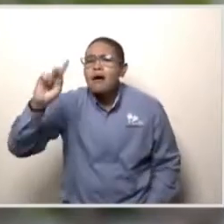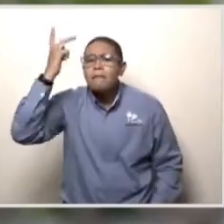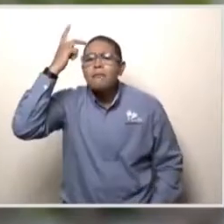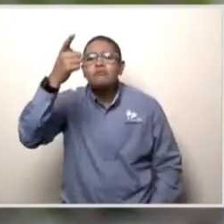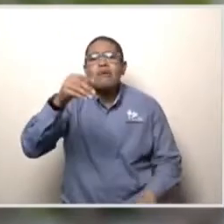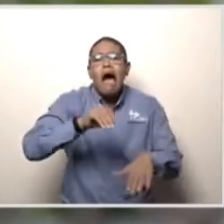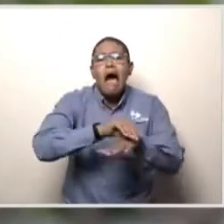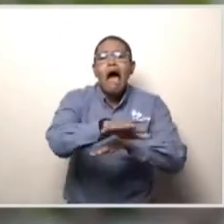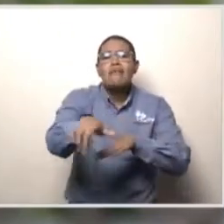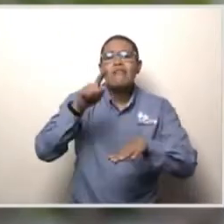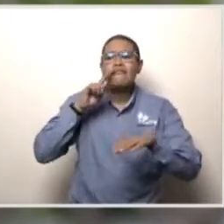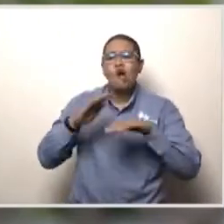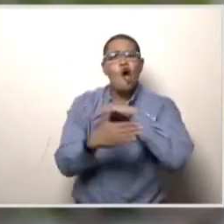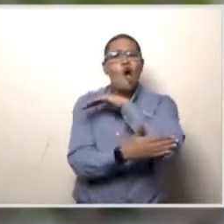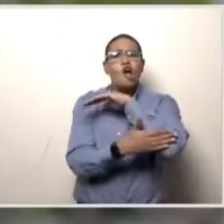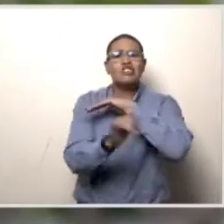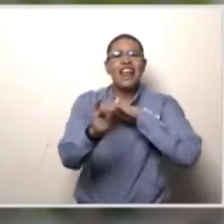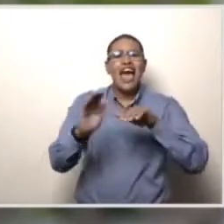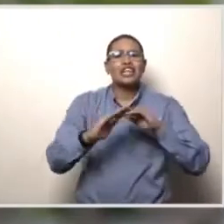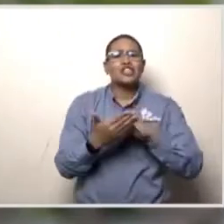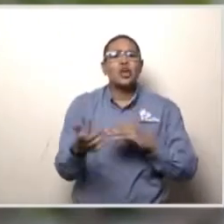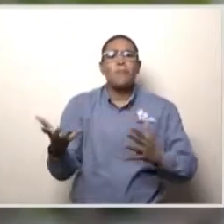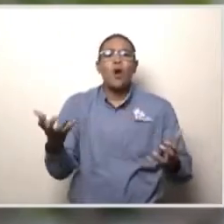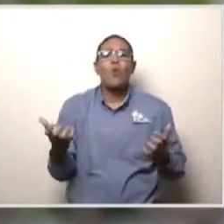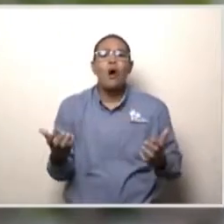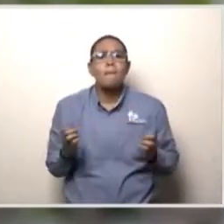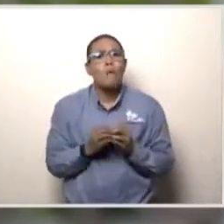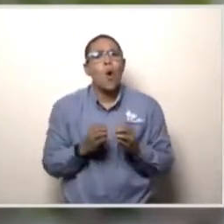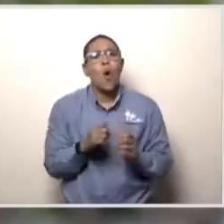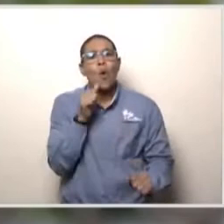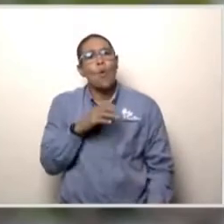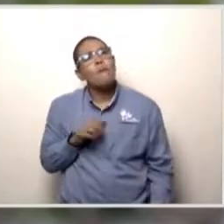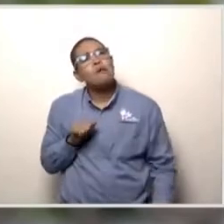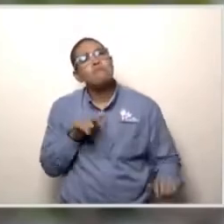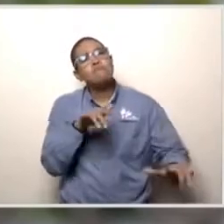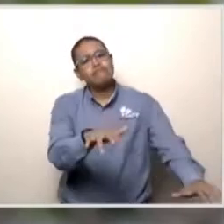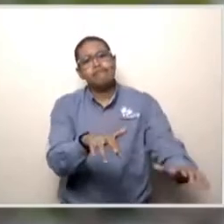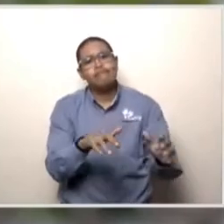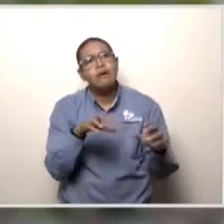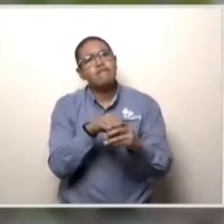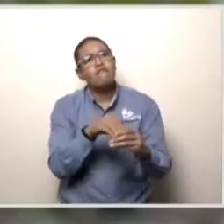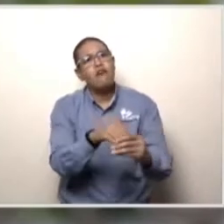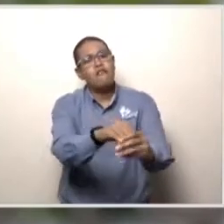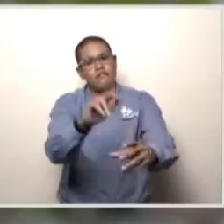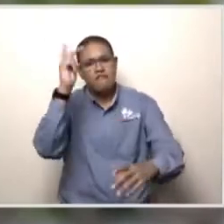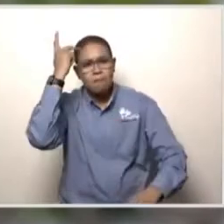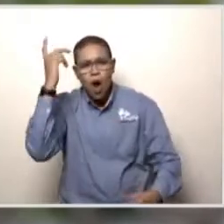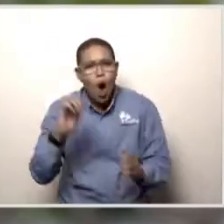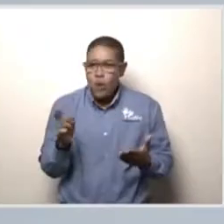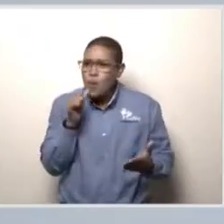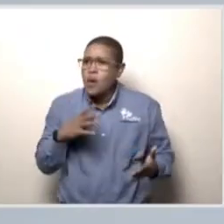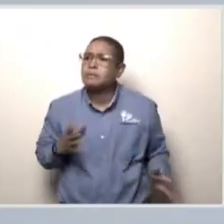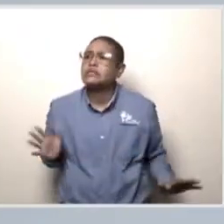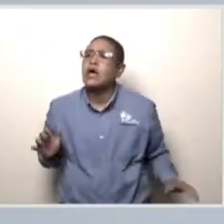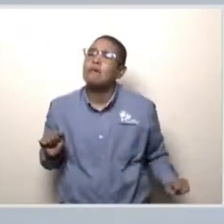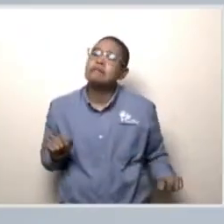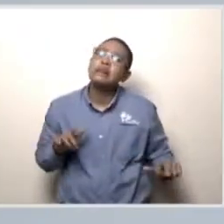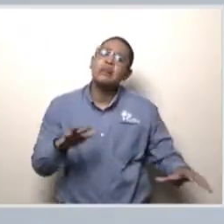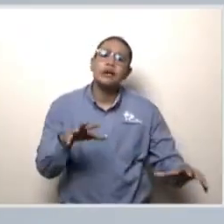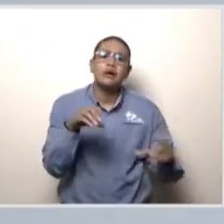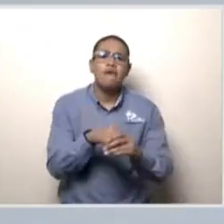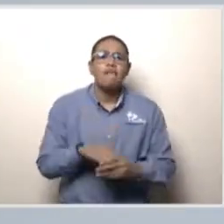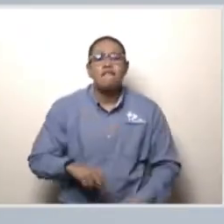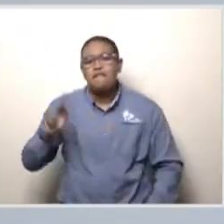do you have for countries like Jamaica that want to increase female representation and participation in politics? Women in